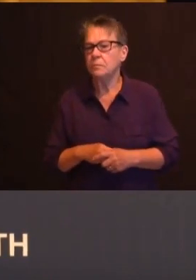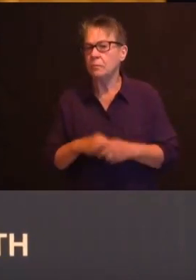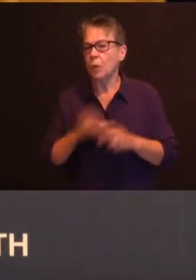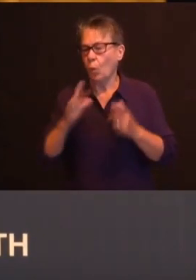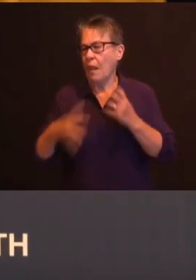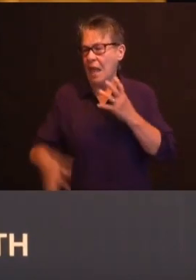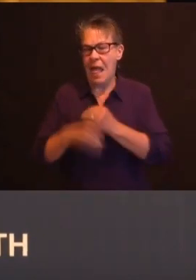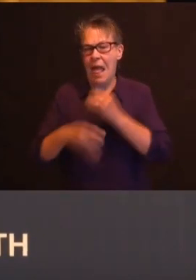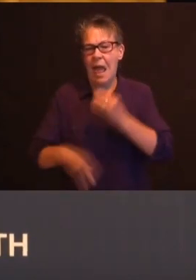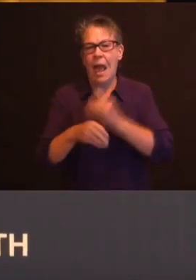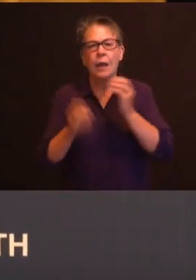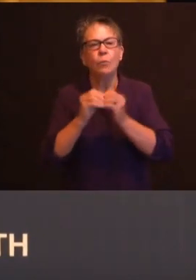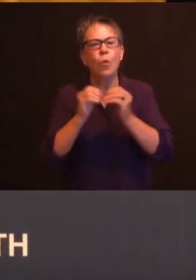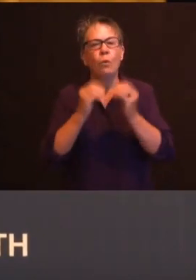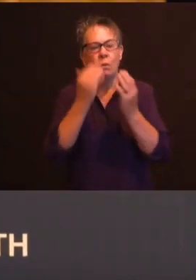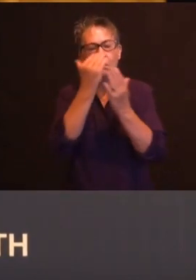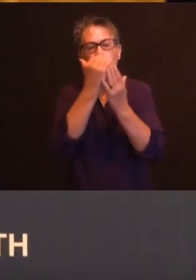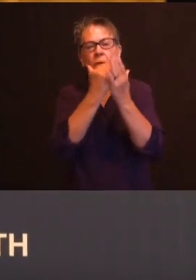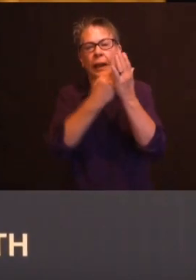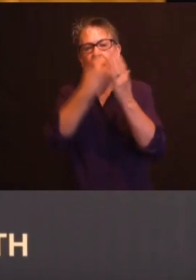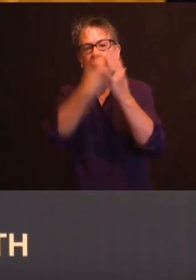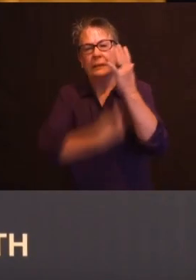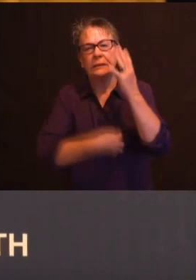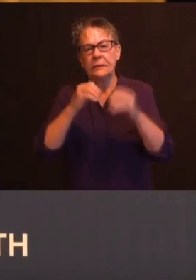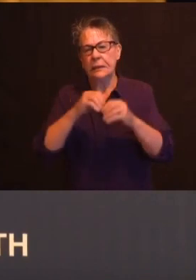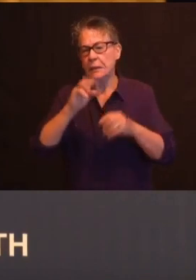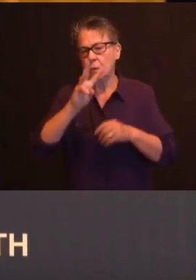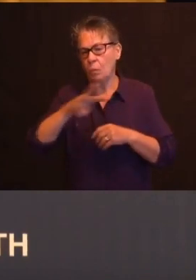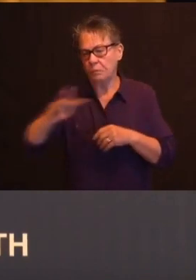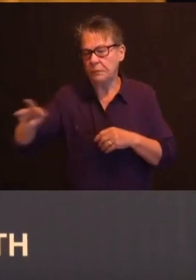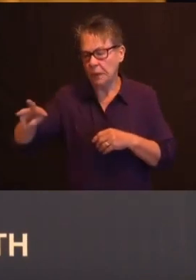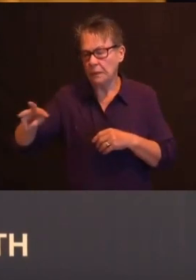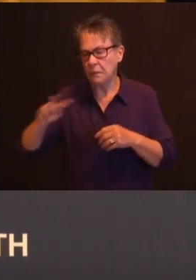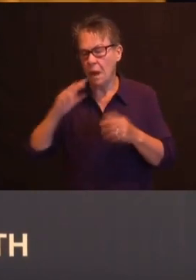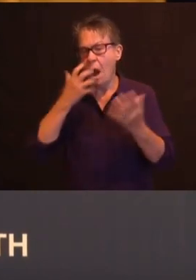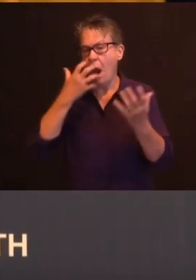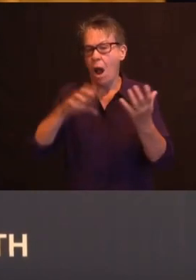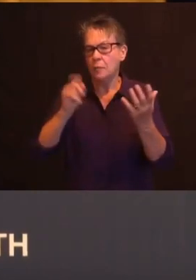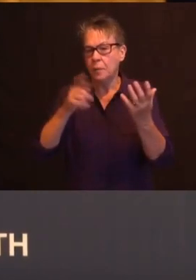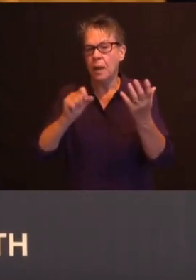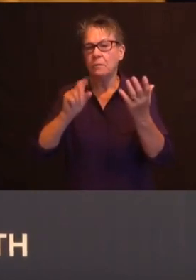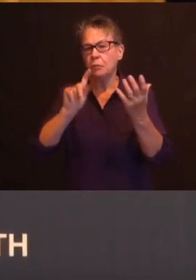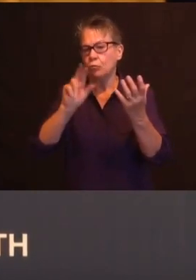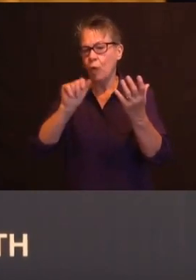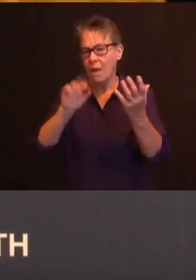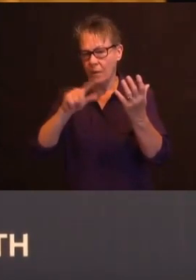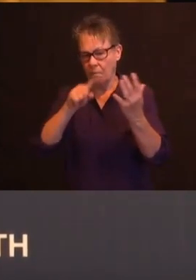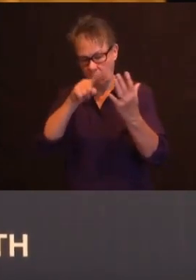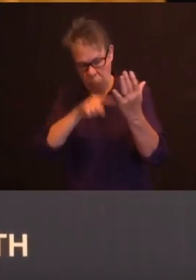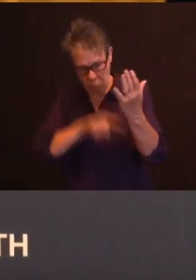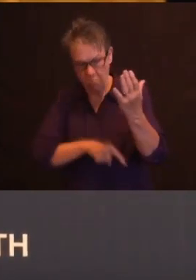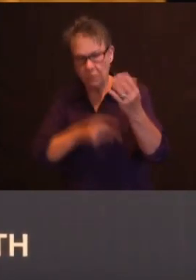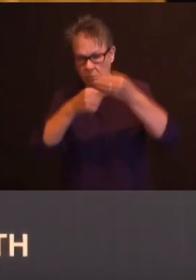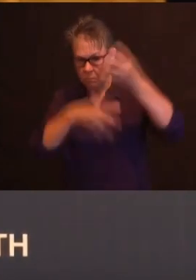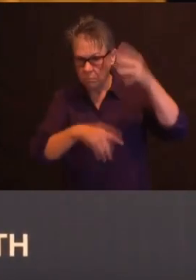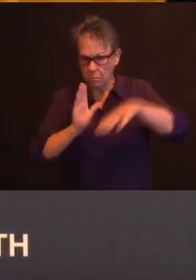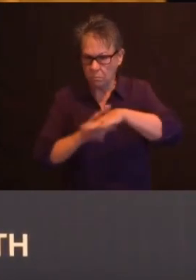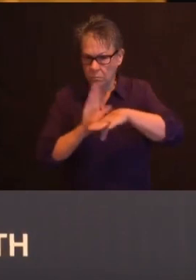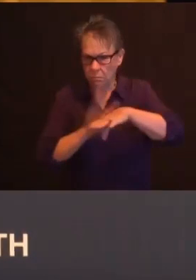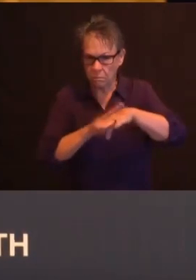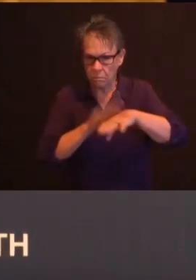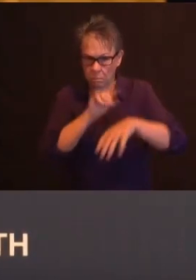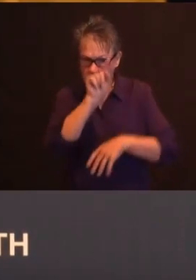self-quarantine and get tested. Quarantine and test. We need you to do that, folks. And if we do all of the above, we'll